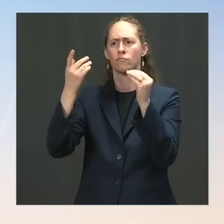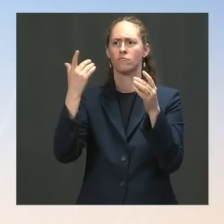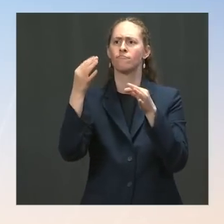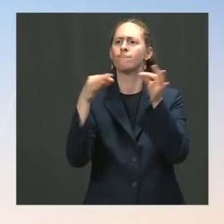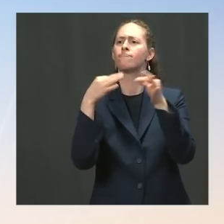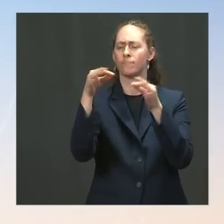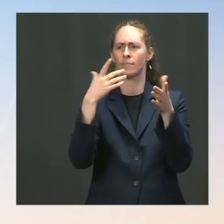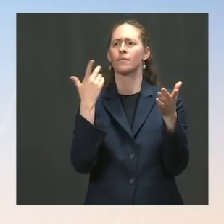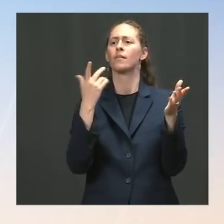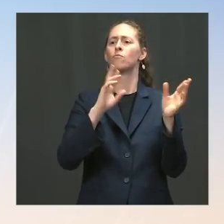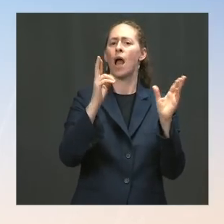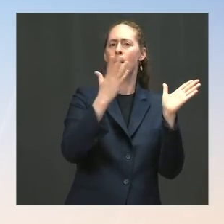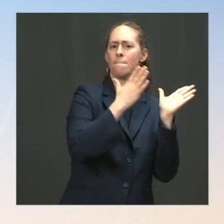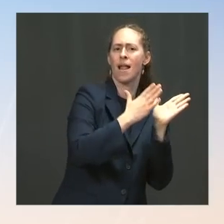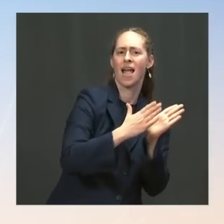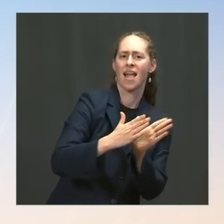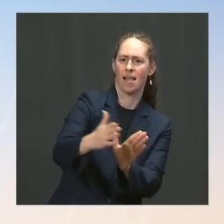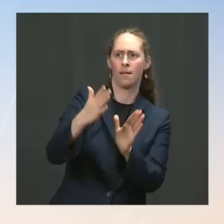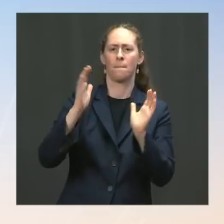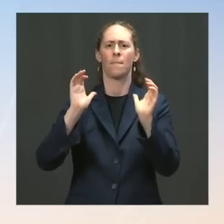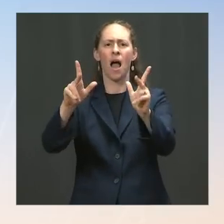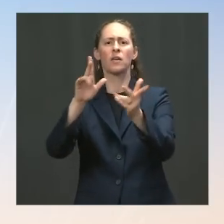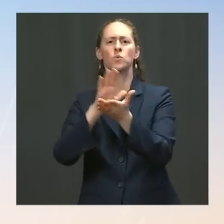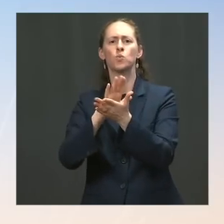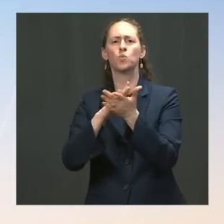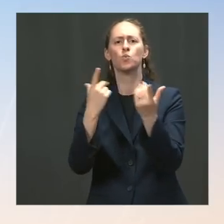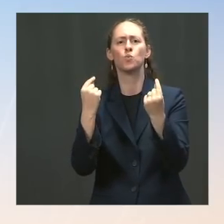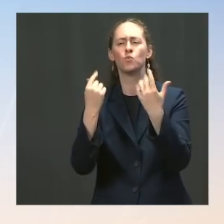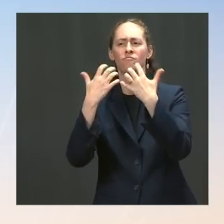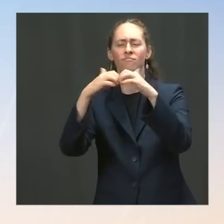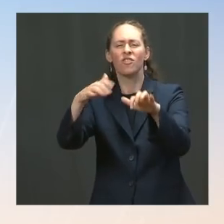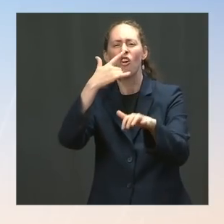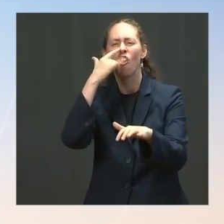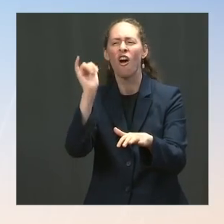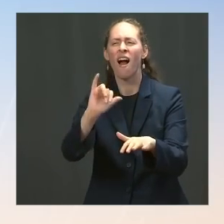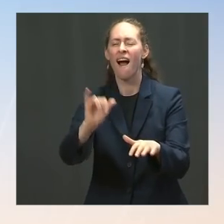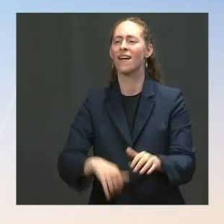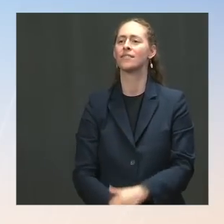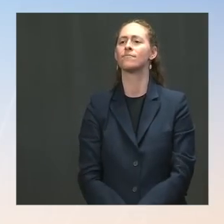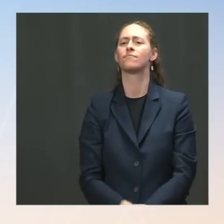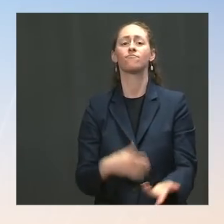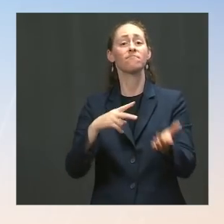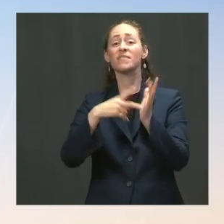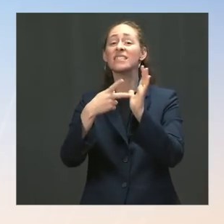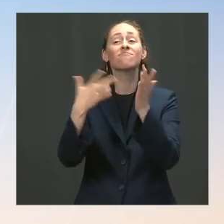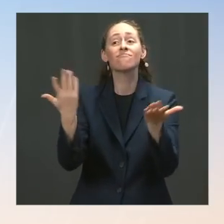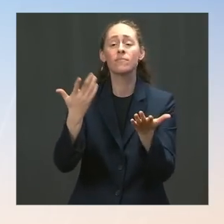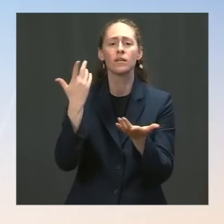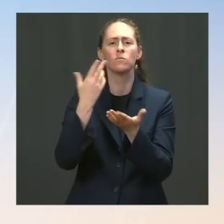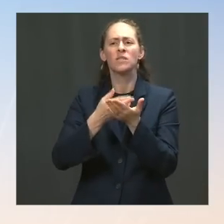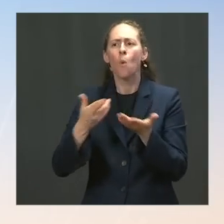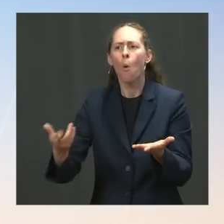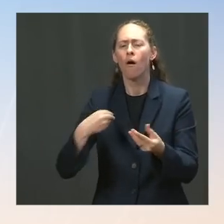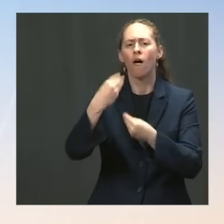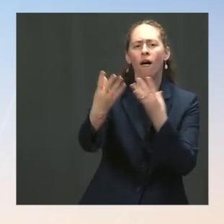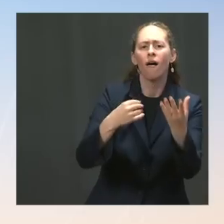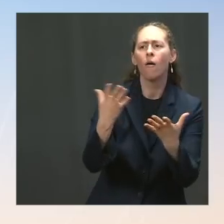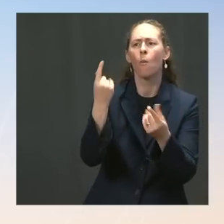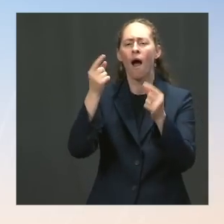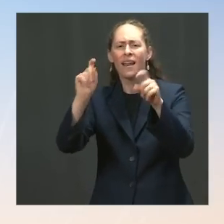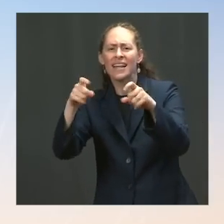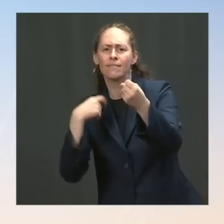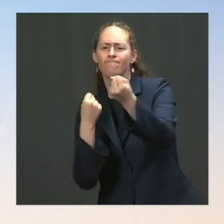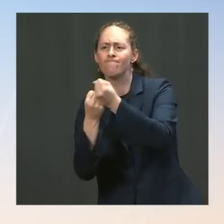communities the resources they need to feel confident and be ready for a safe upcoming school year. To make